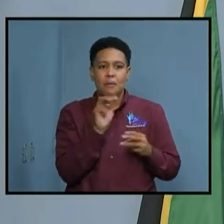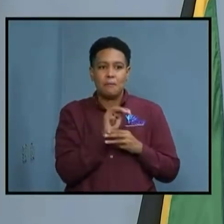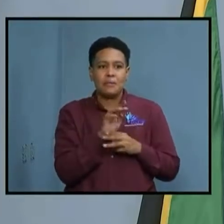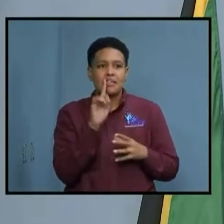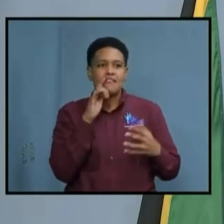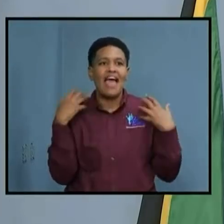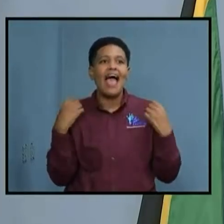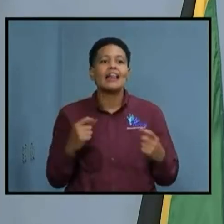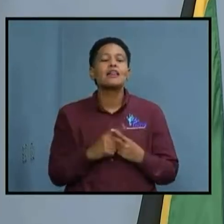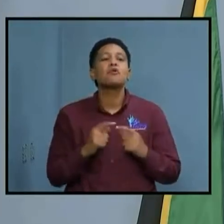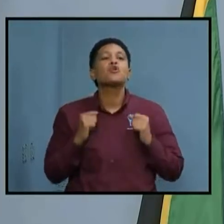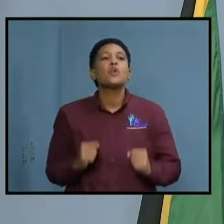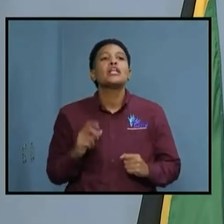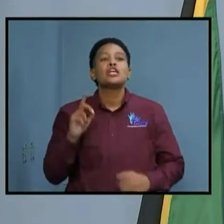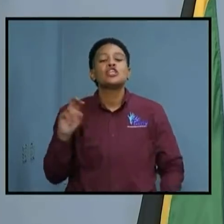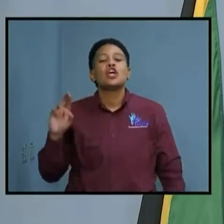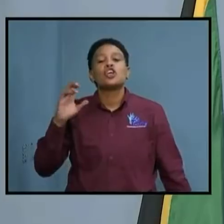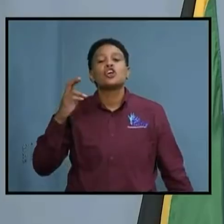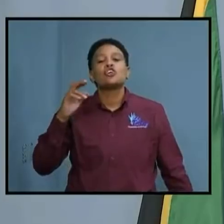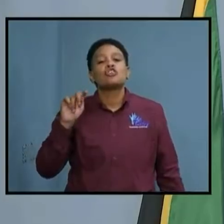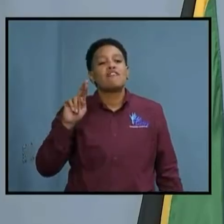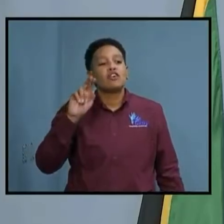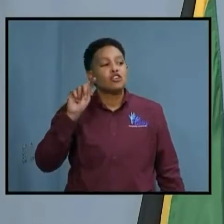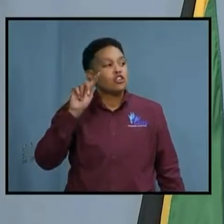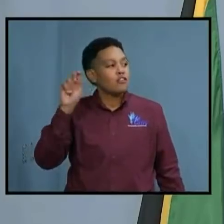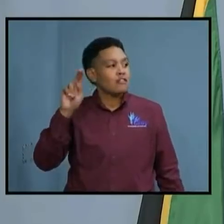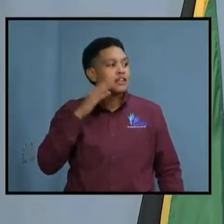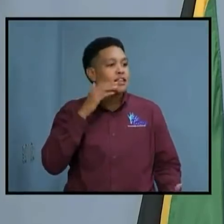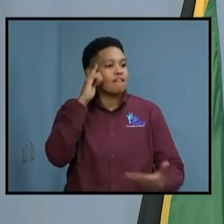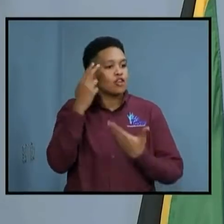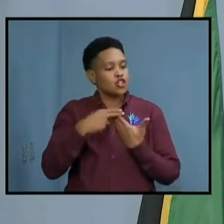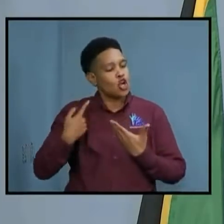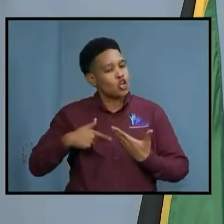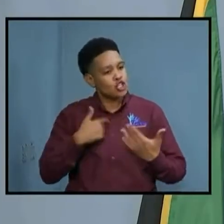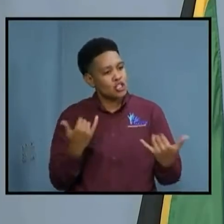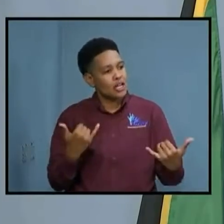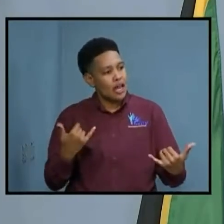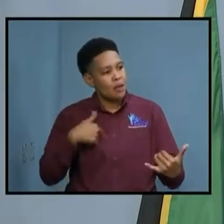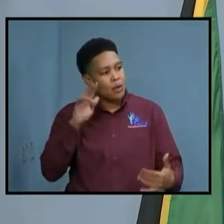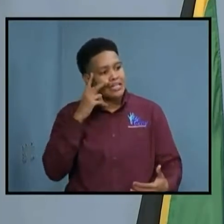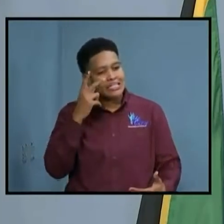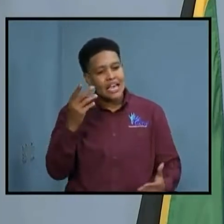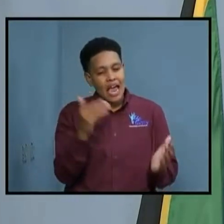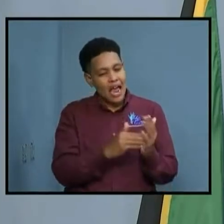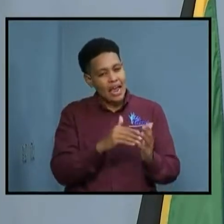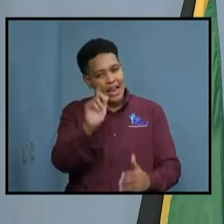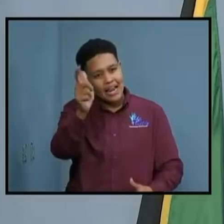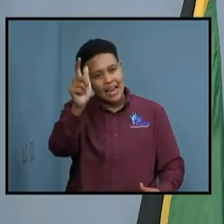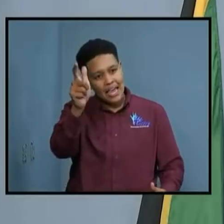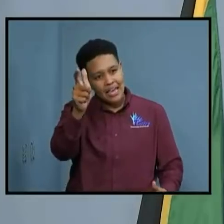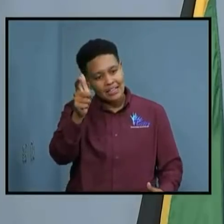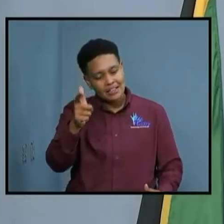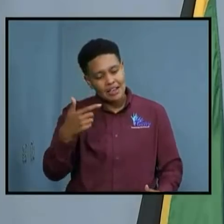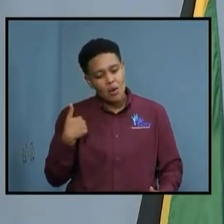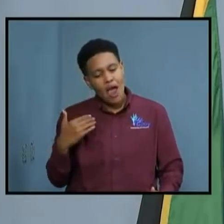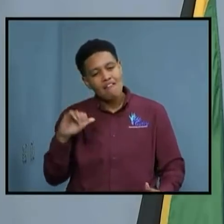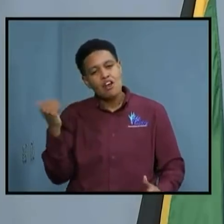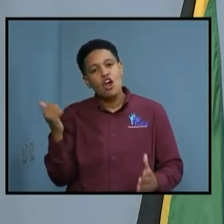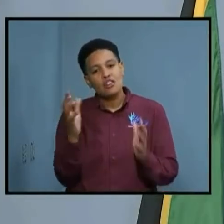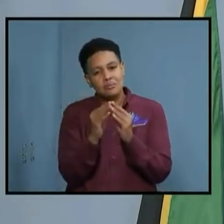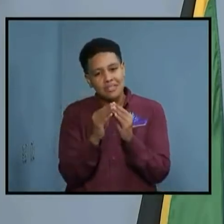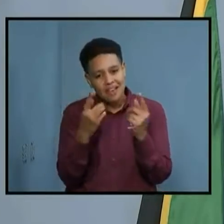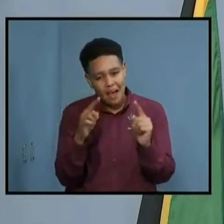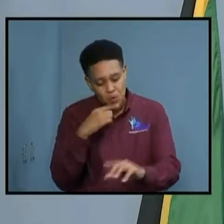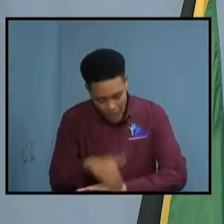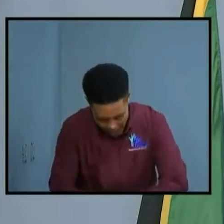of Health and Wellness, Dr. Christopher Tufton. Thank you all for joining us today. We will see you again at another point when we have another briefing.